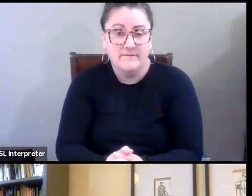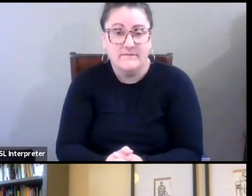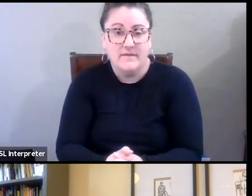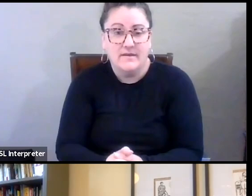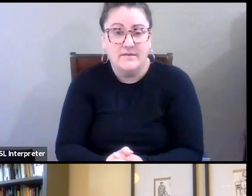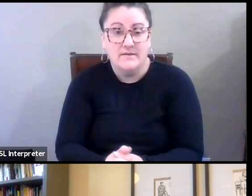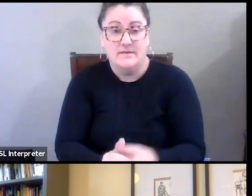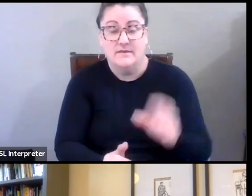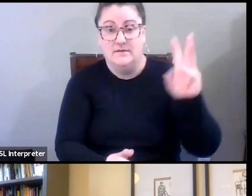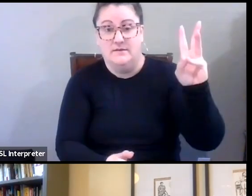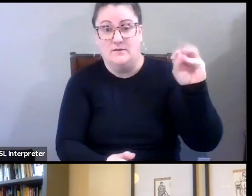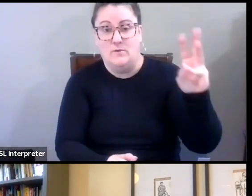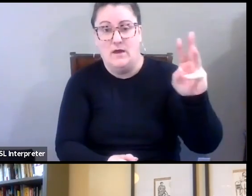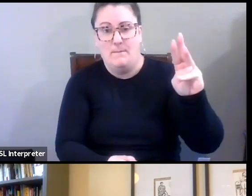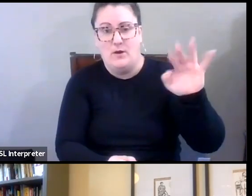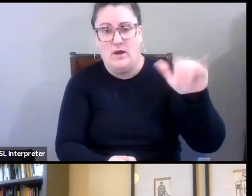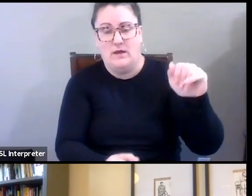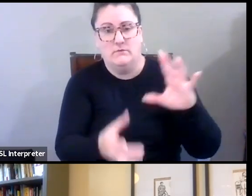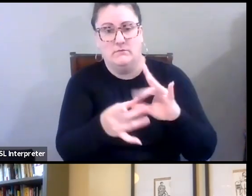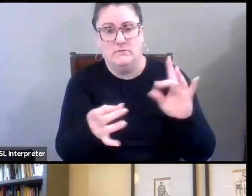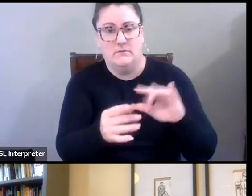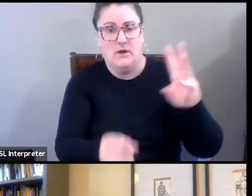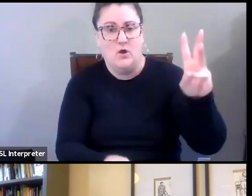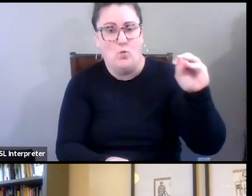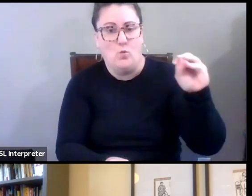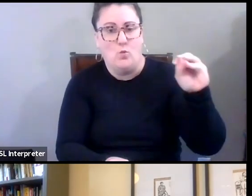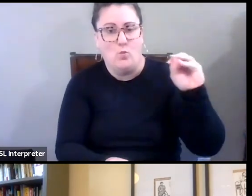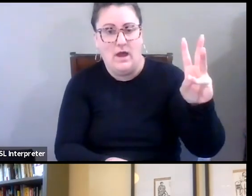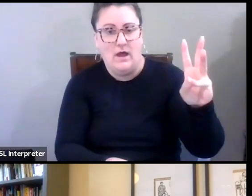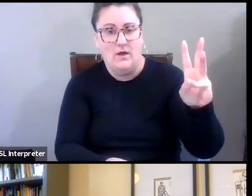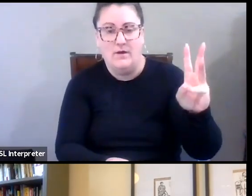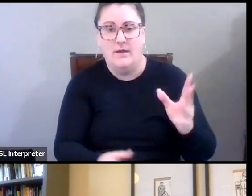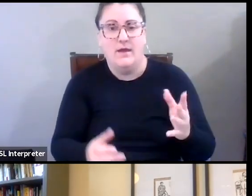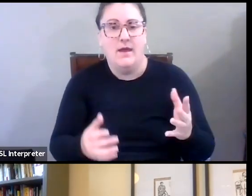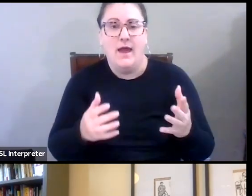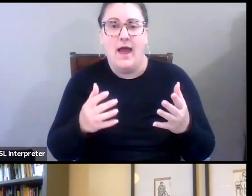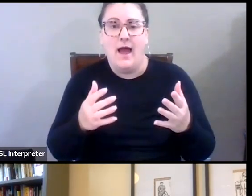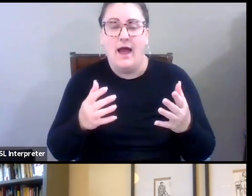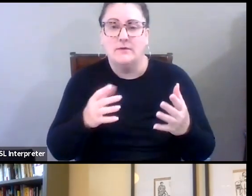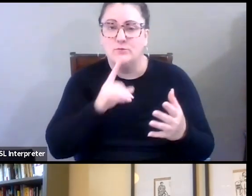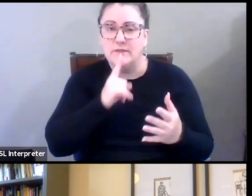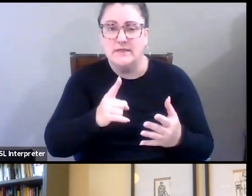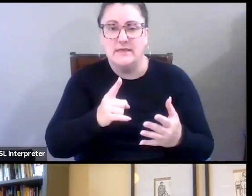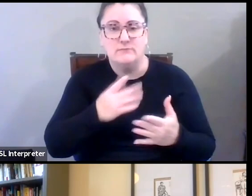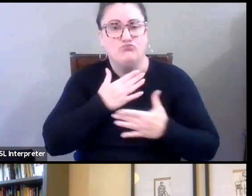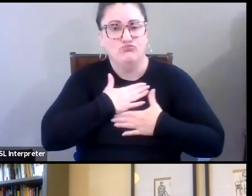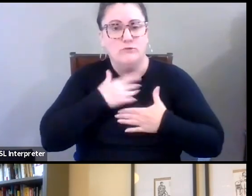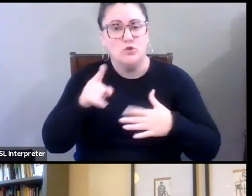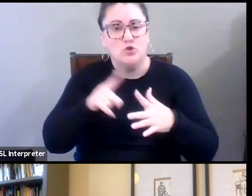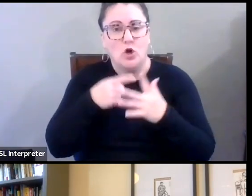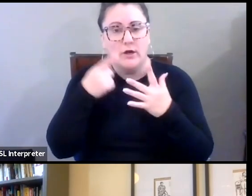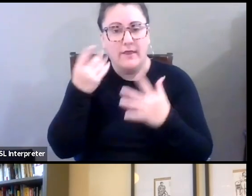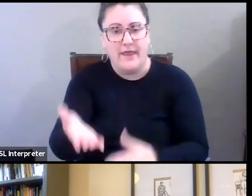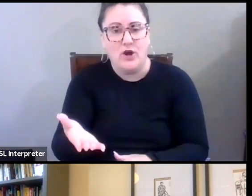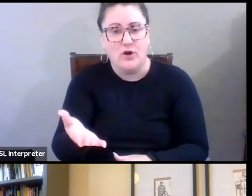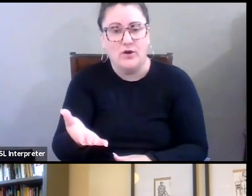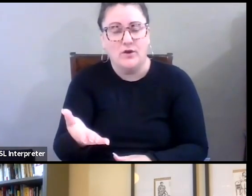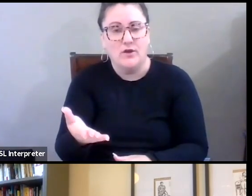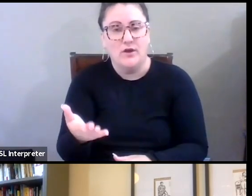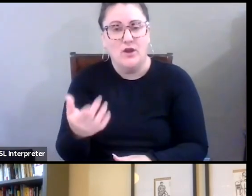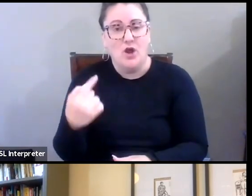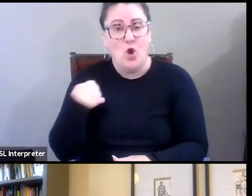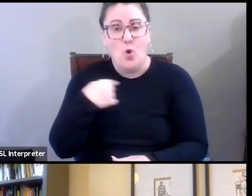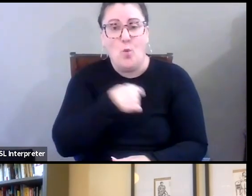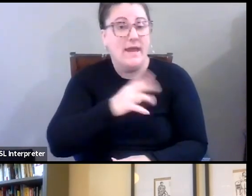Mm. Wow, yeah, that is, Monique, I'm so glad that you started there because I feel like that is, I feel like the way that we